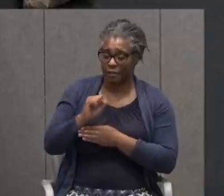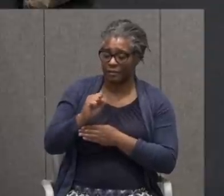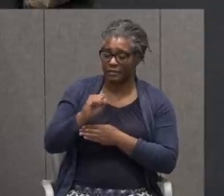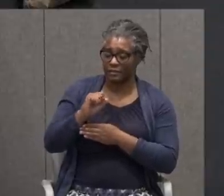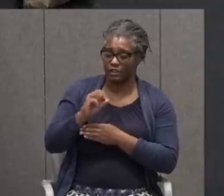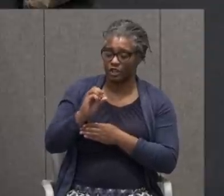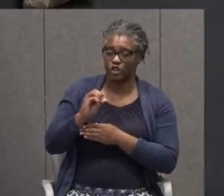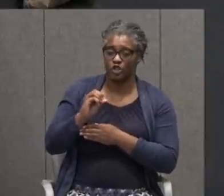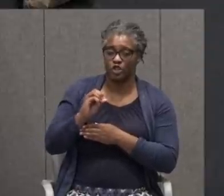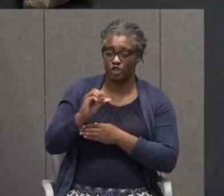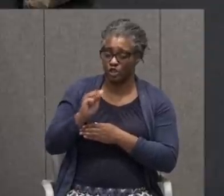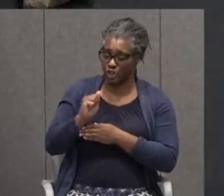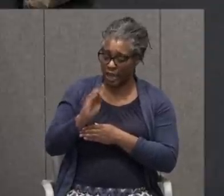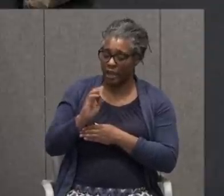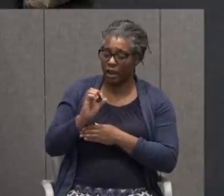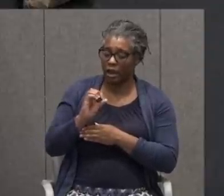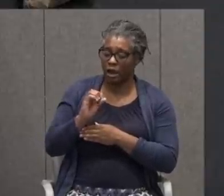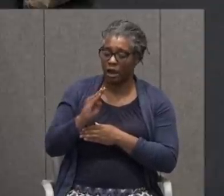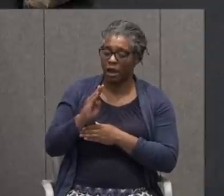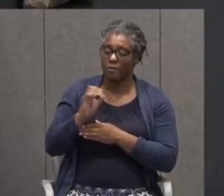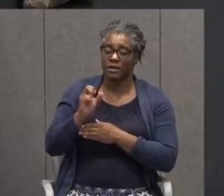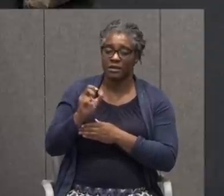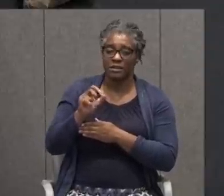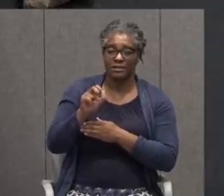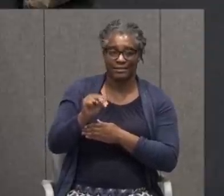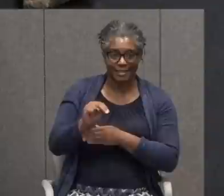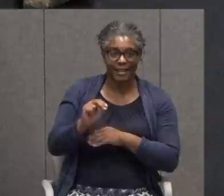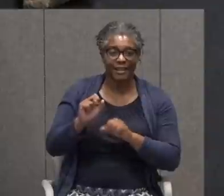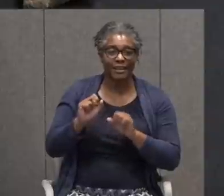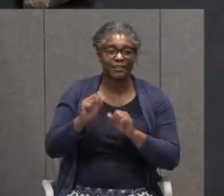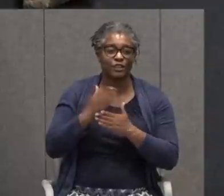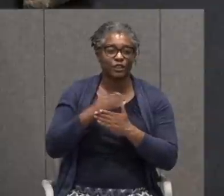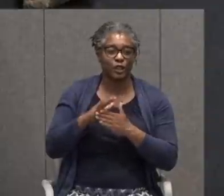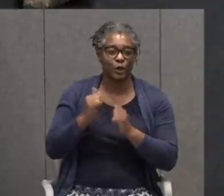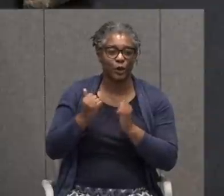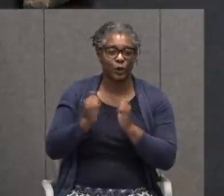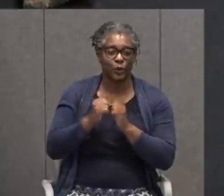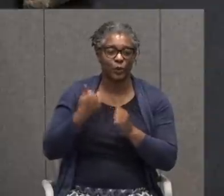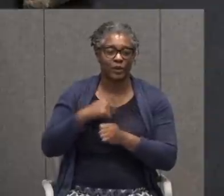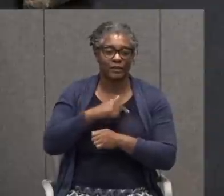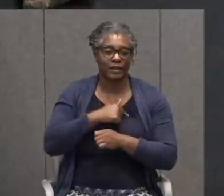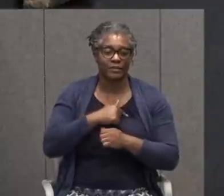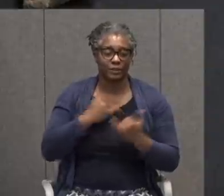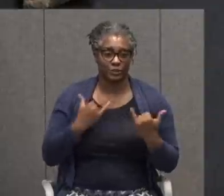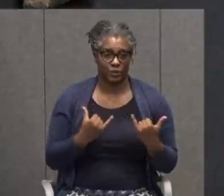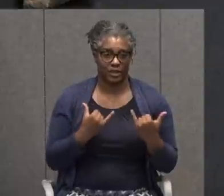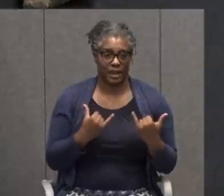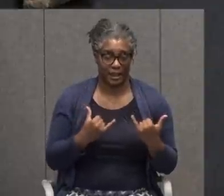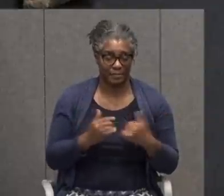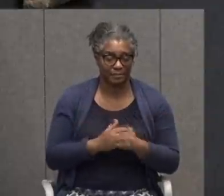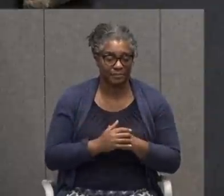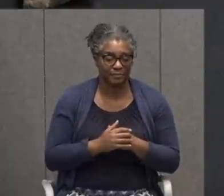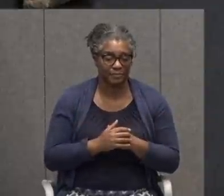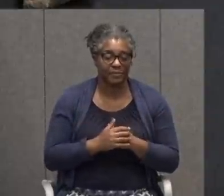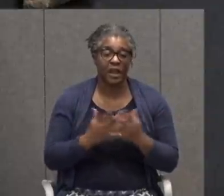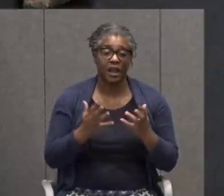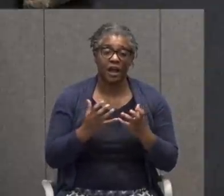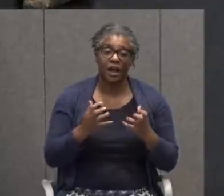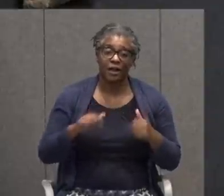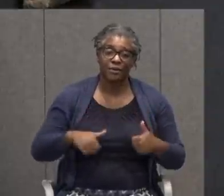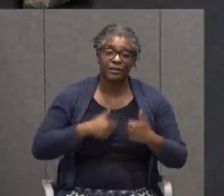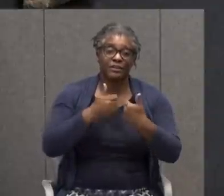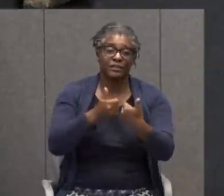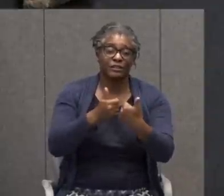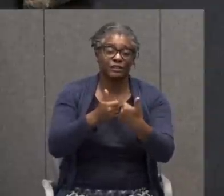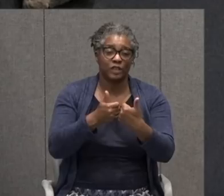so many different types of fossils. And what I want to challenge you to do is maybe do a little bit of research